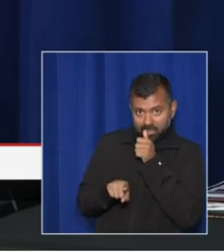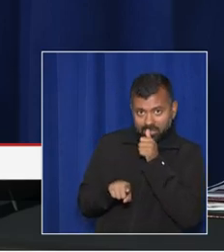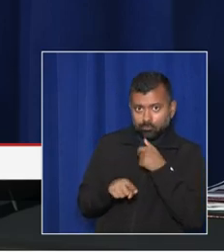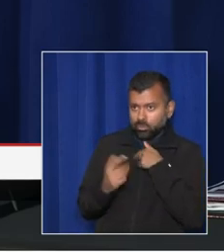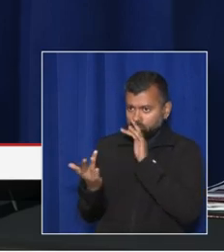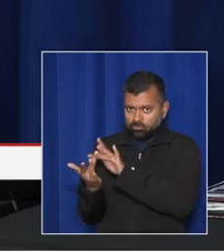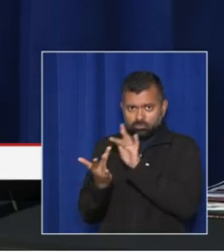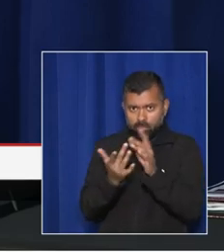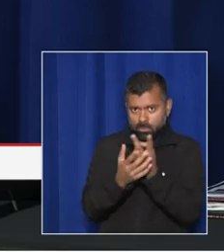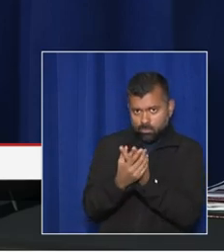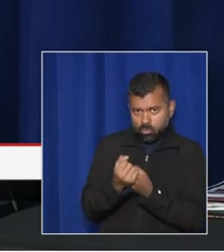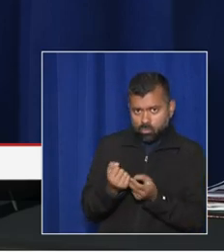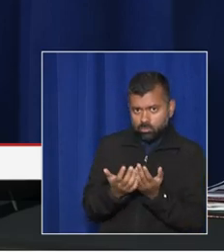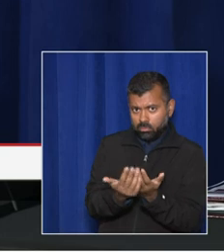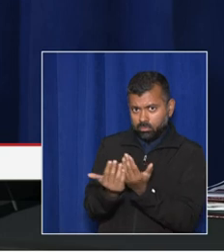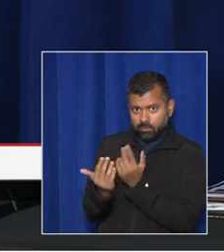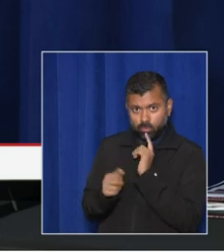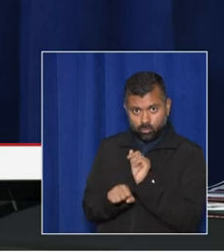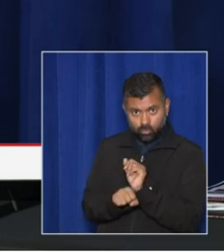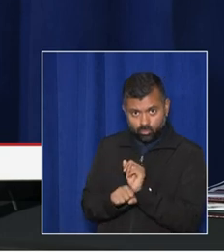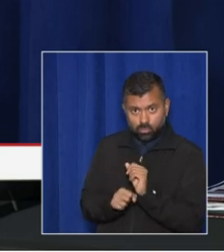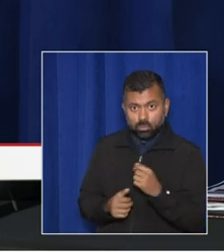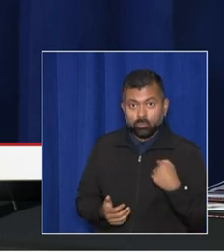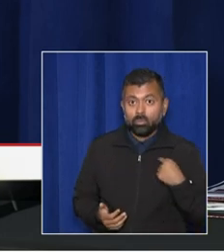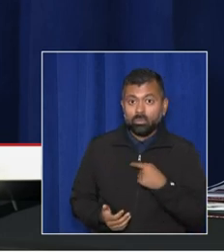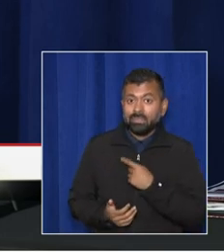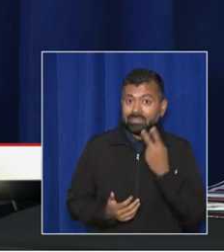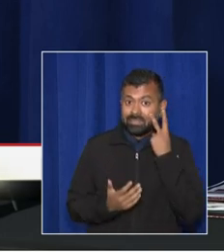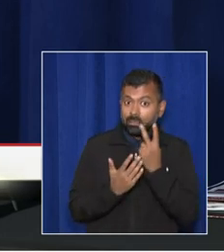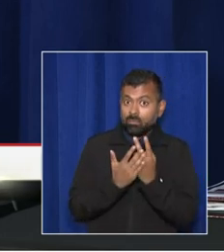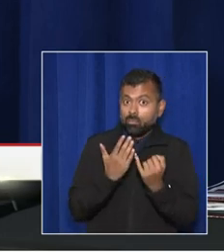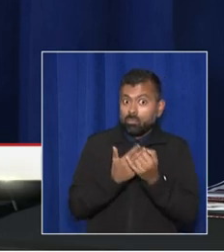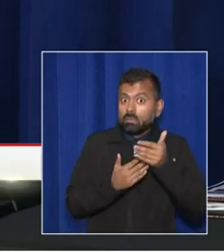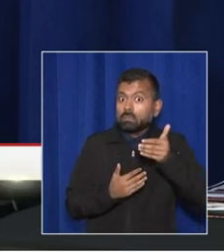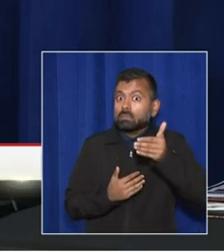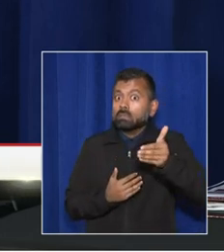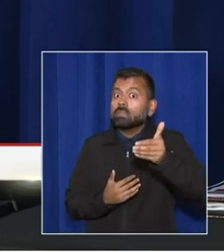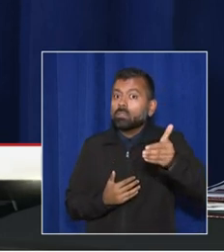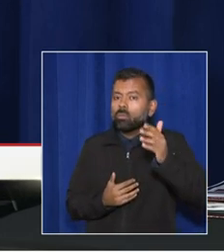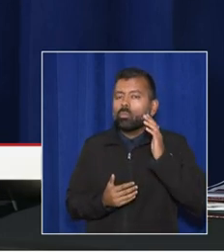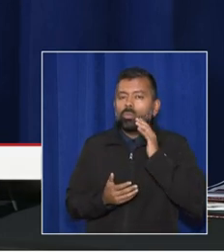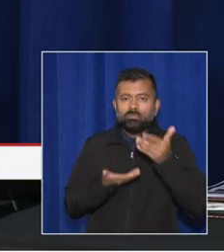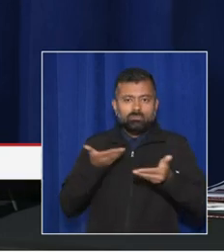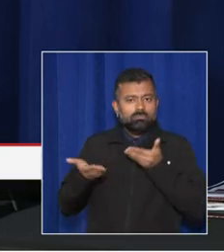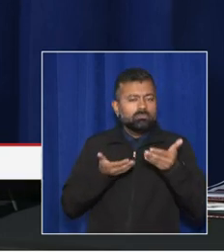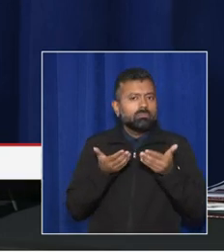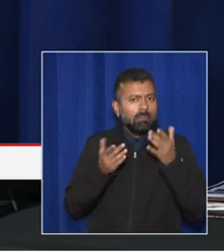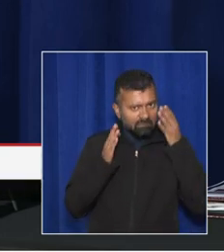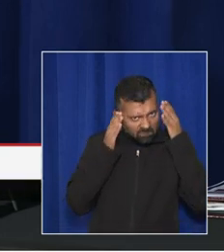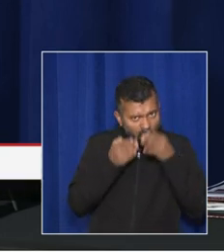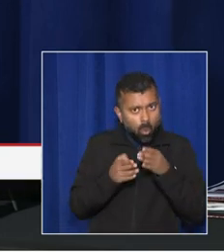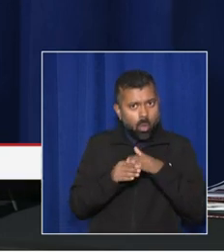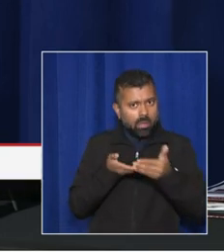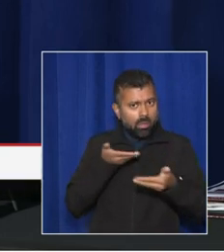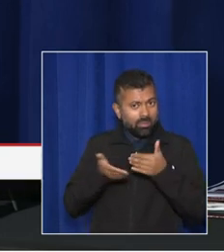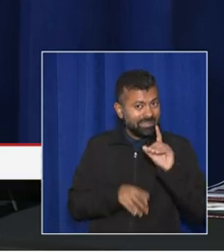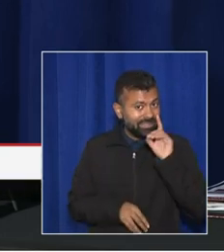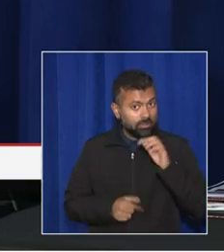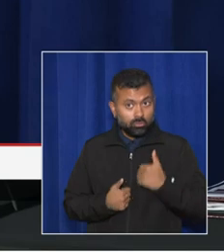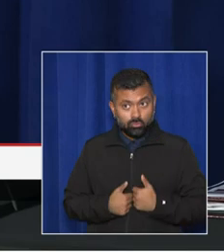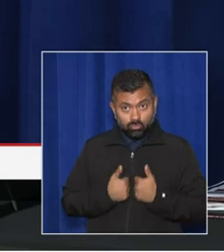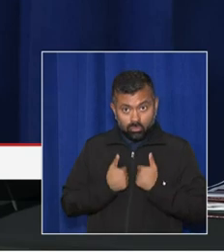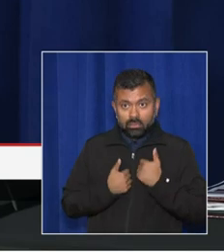that deliver, that specifically hire local DC residents through our First Source program and others, and other programs